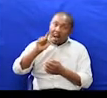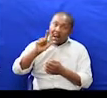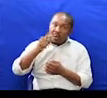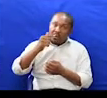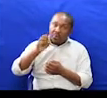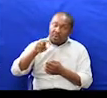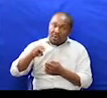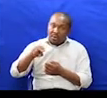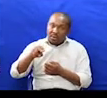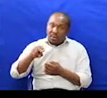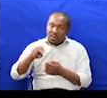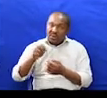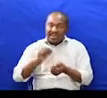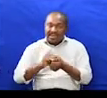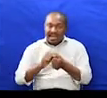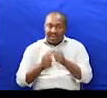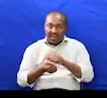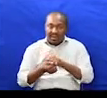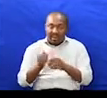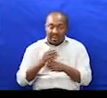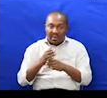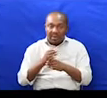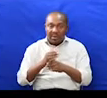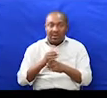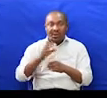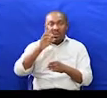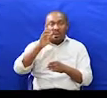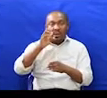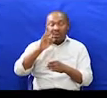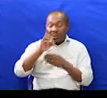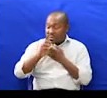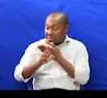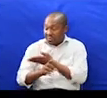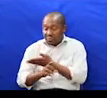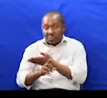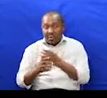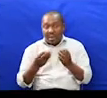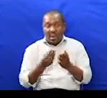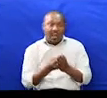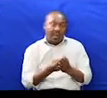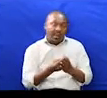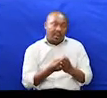something about Dalton idea and about modern